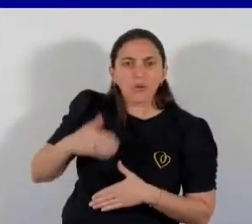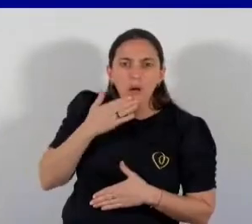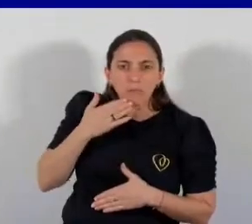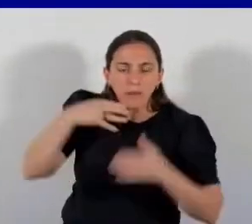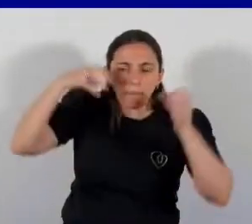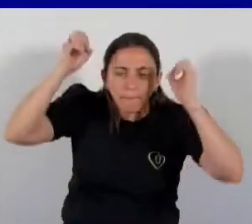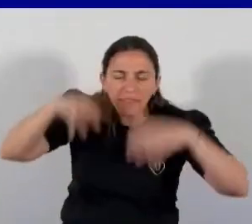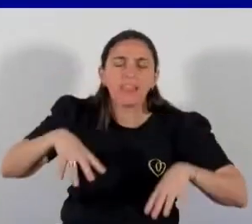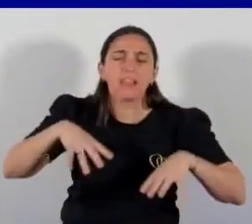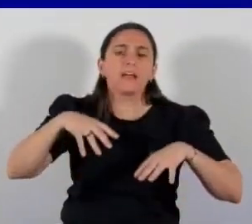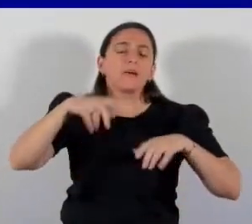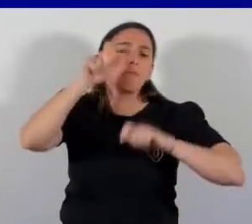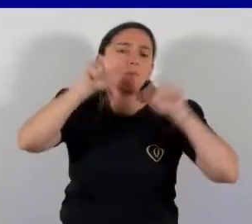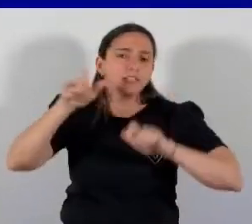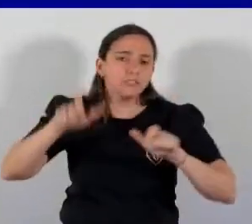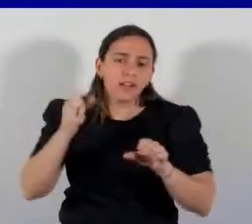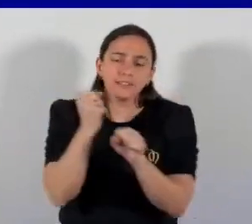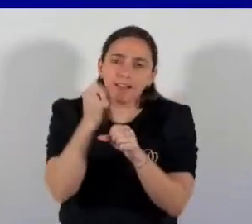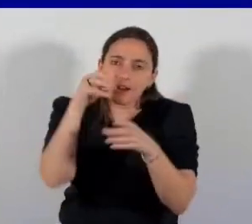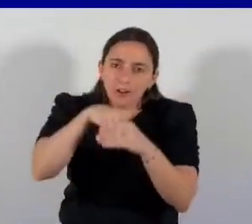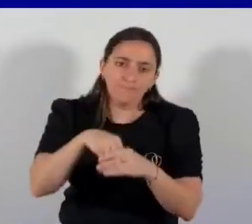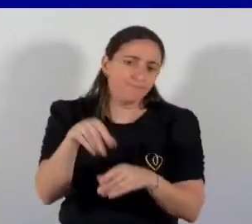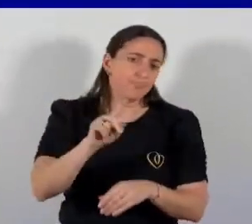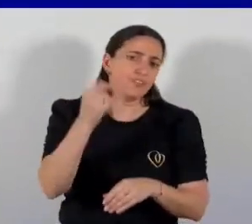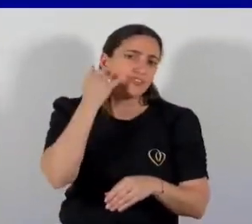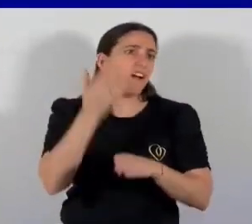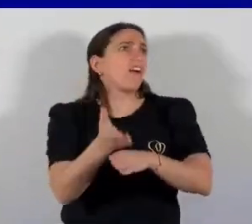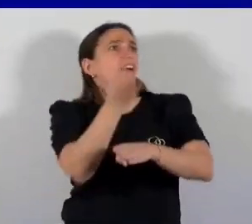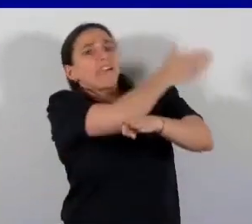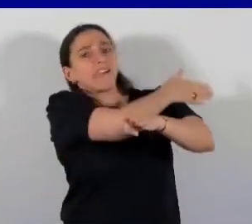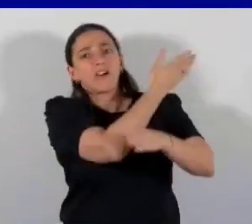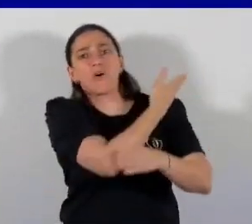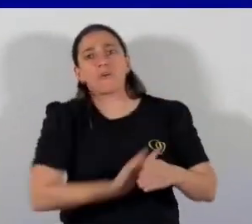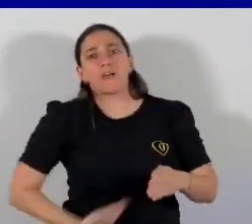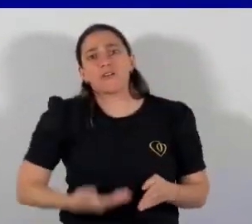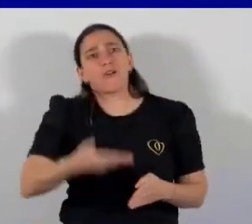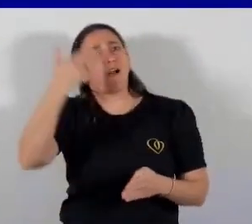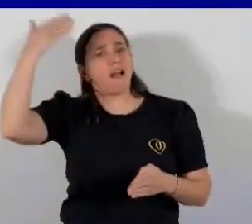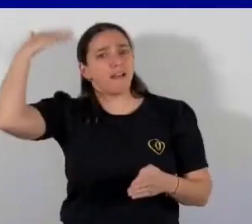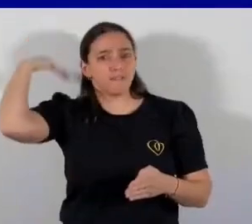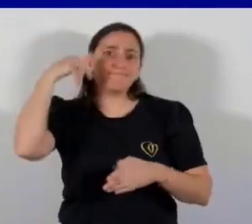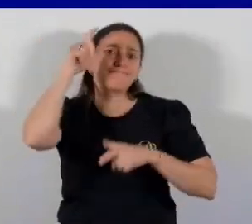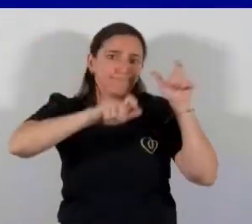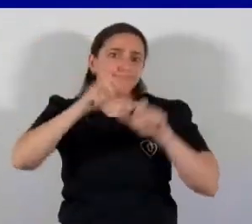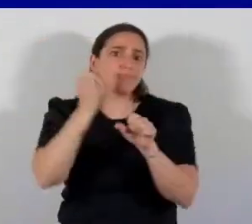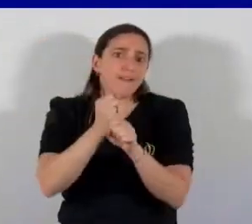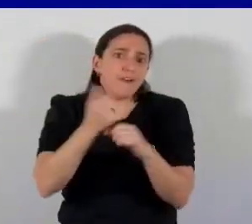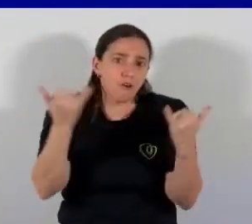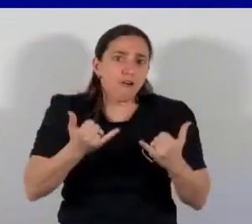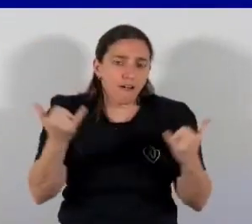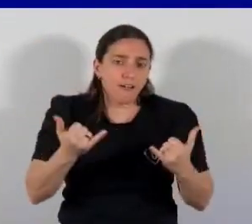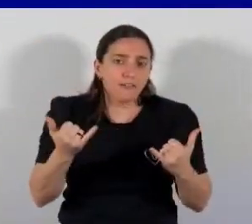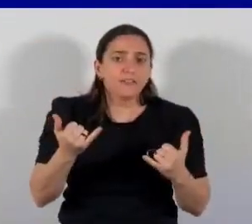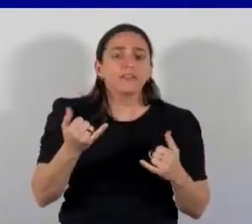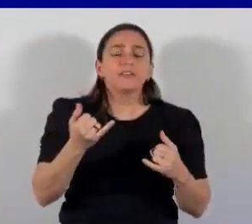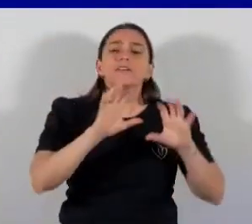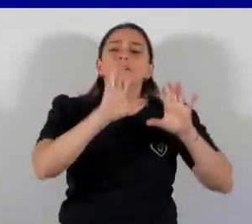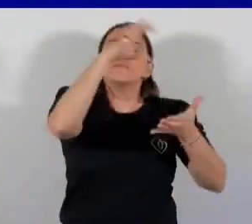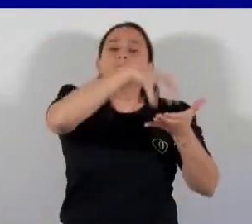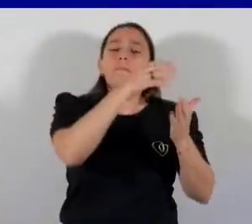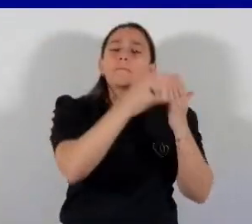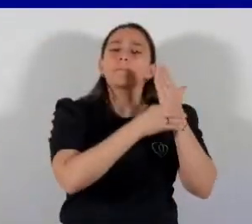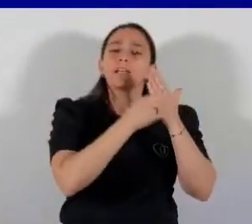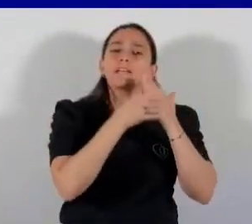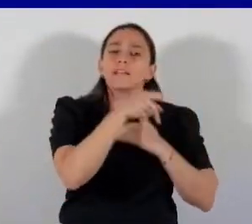of this year. antes de que llegáramos al gobierno, It existed before we took over the government, de los ministerios más importantes que tenemos. and one of the